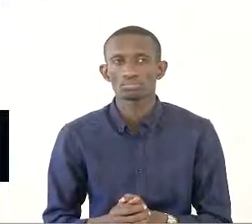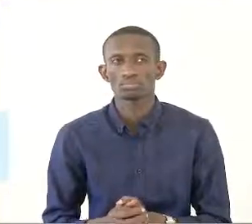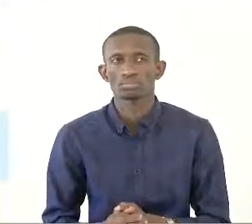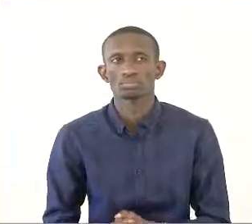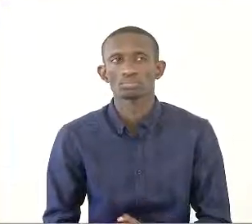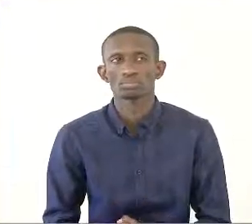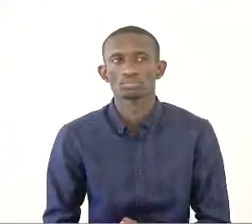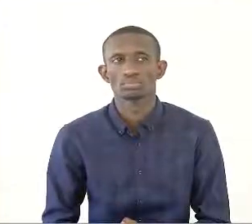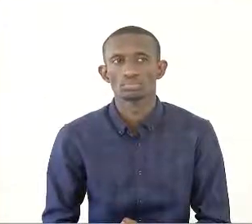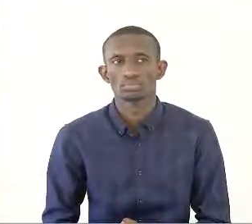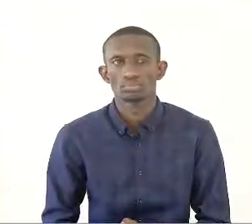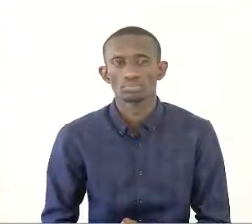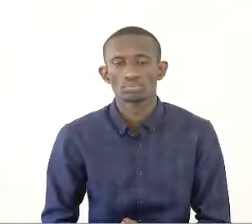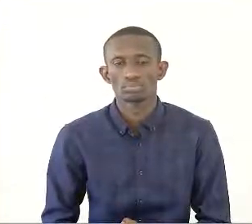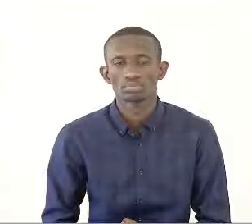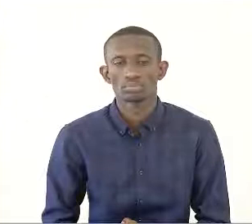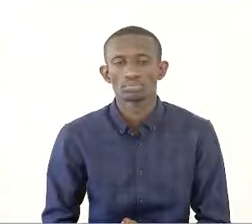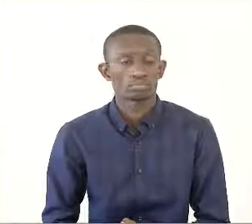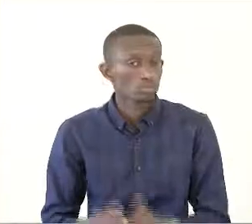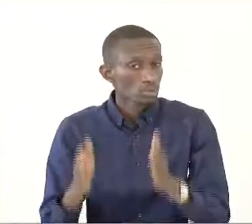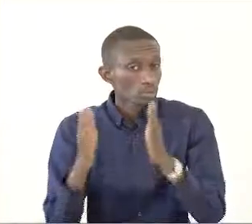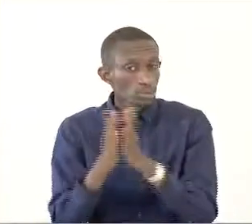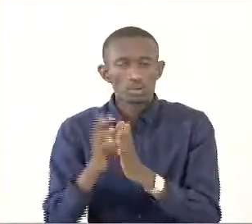with the radiation